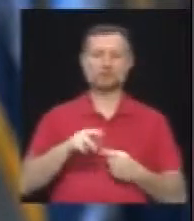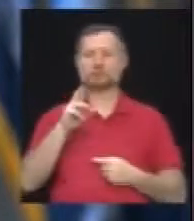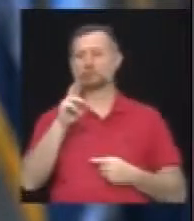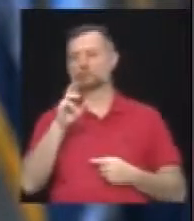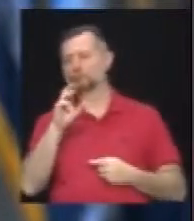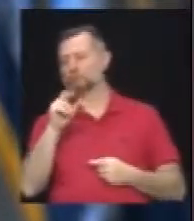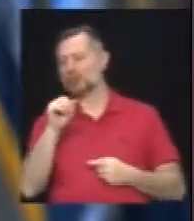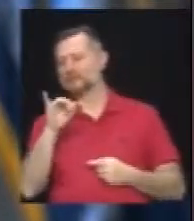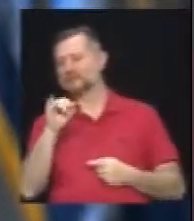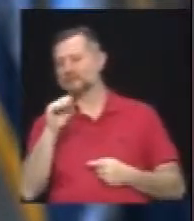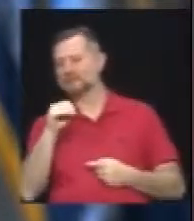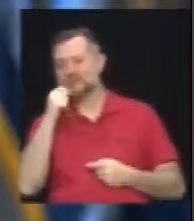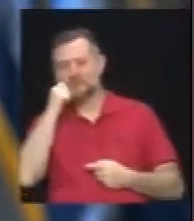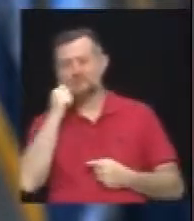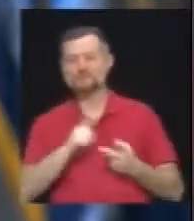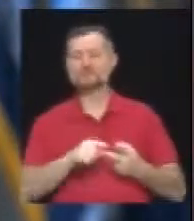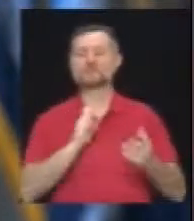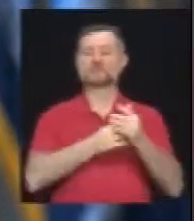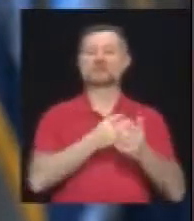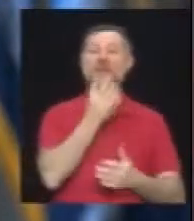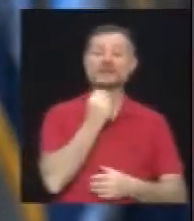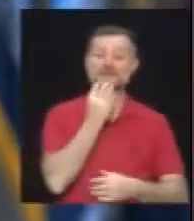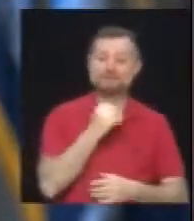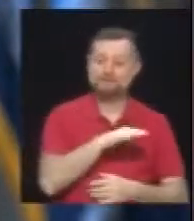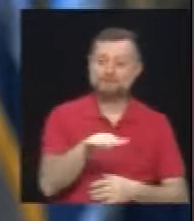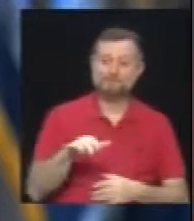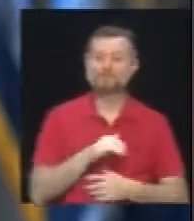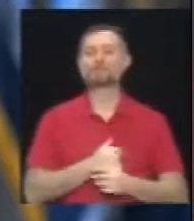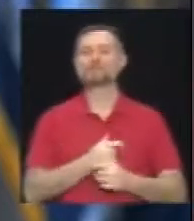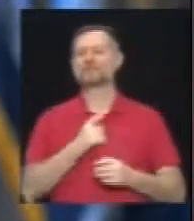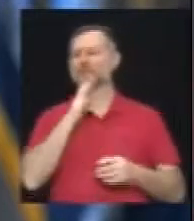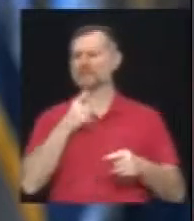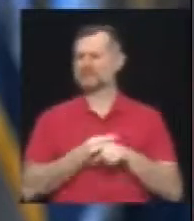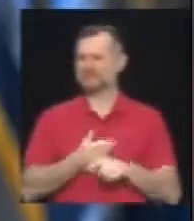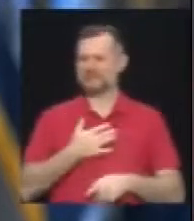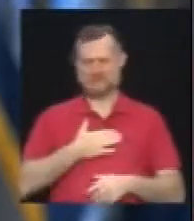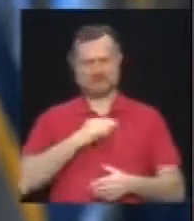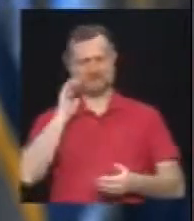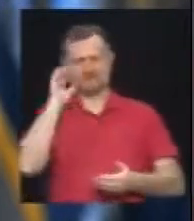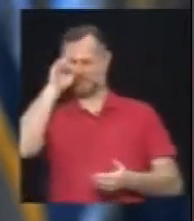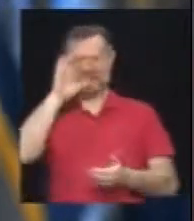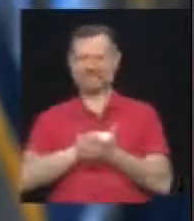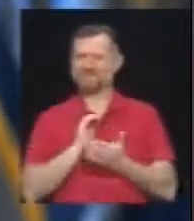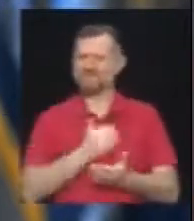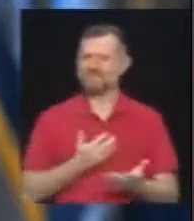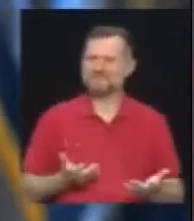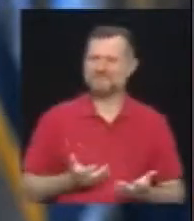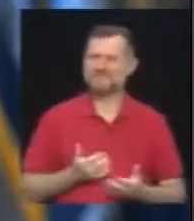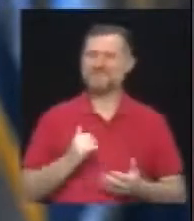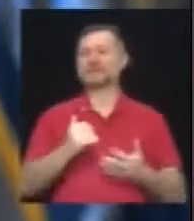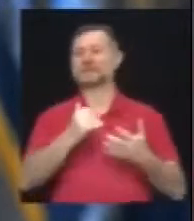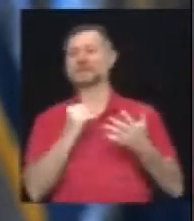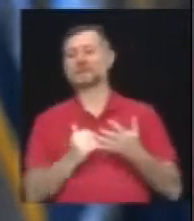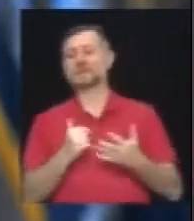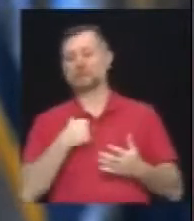and anti-Semitism because it's not who we are and it's not what we believe. I went to you when we needed to